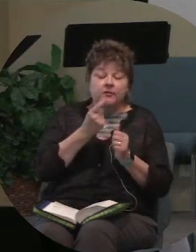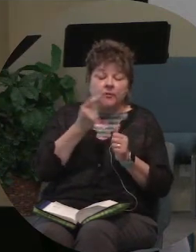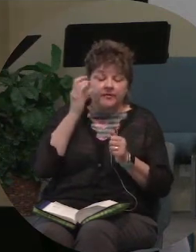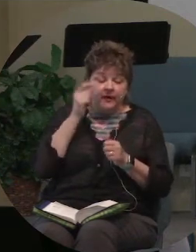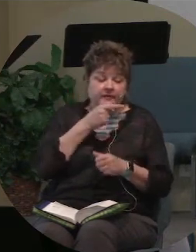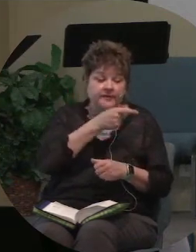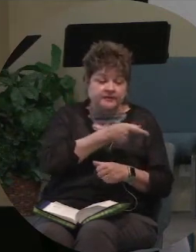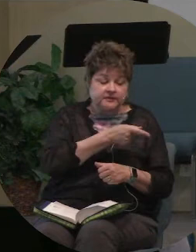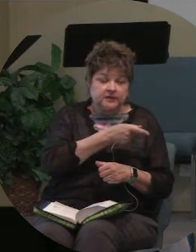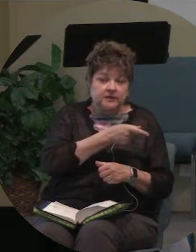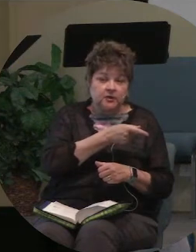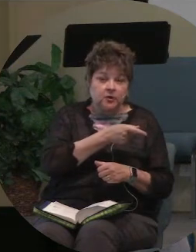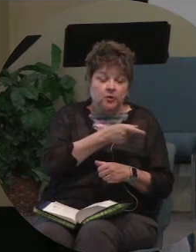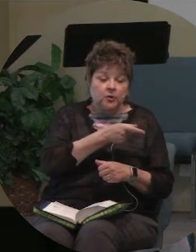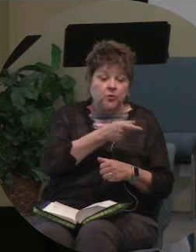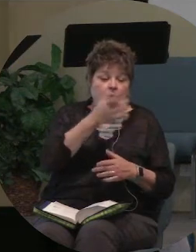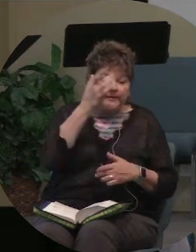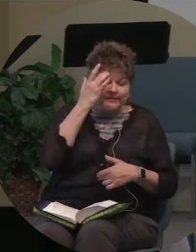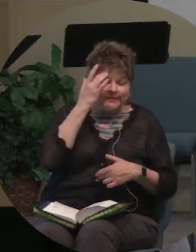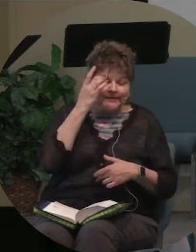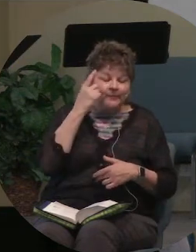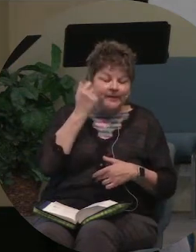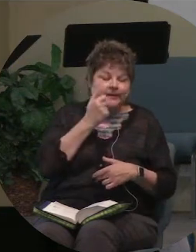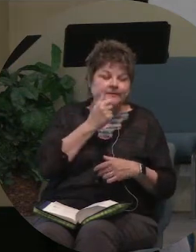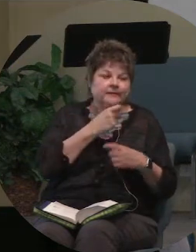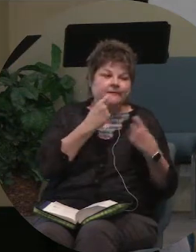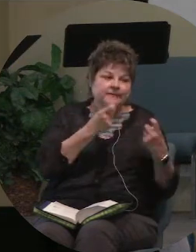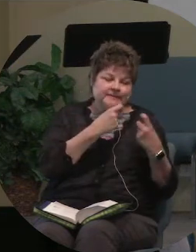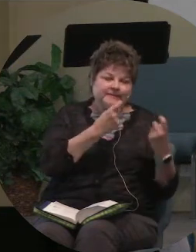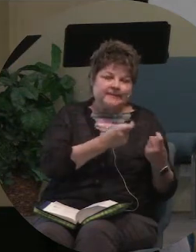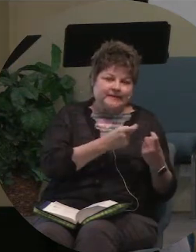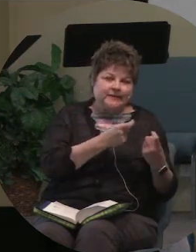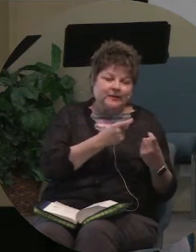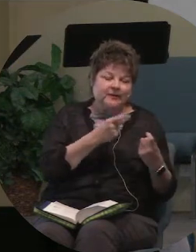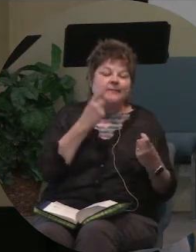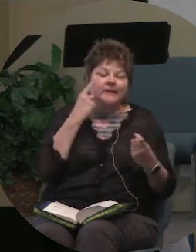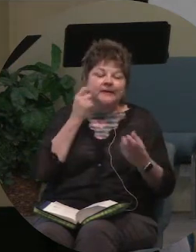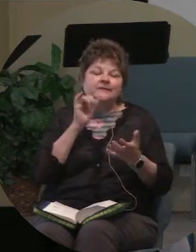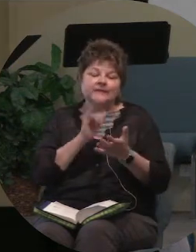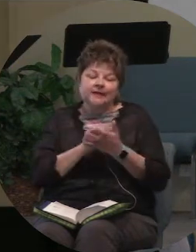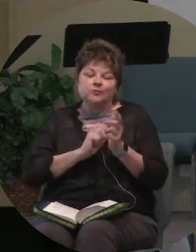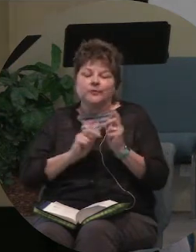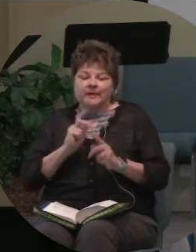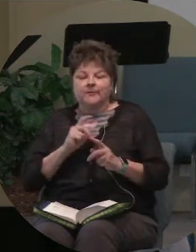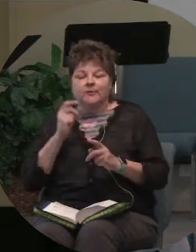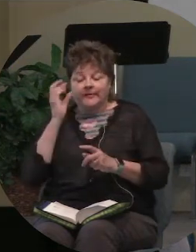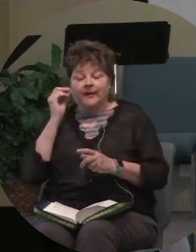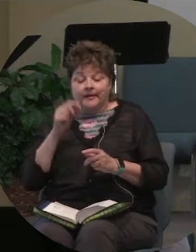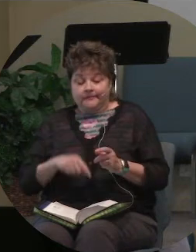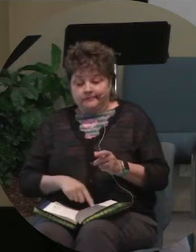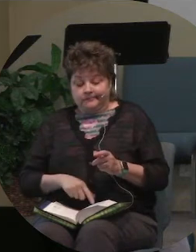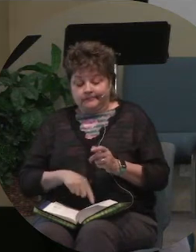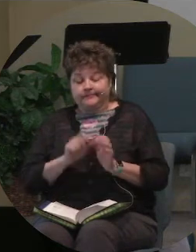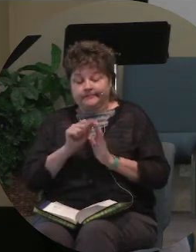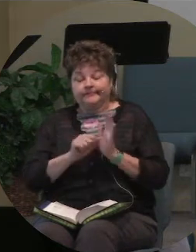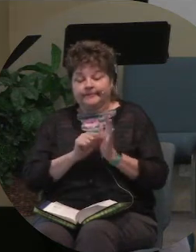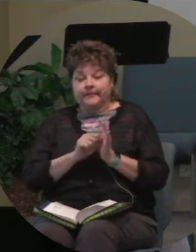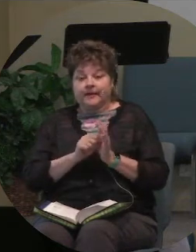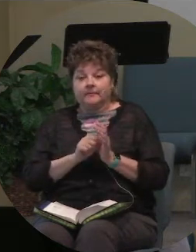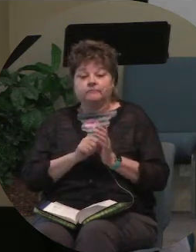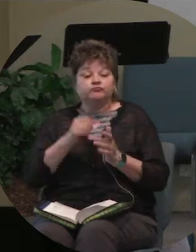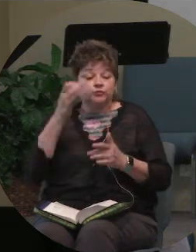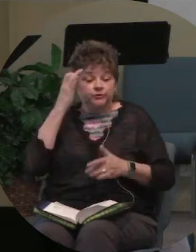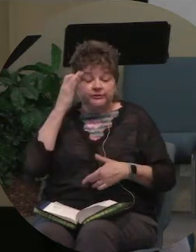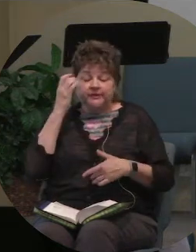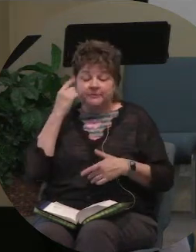she was sick because of her sin. Because that's what people thought back then. You were sick because you